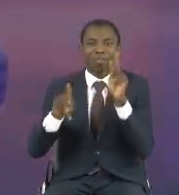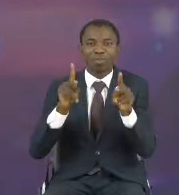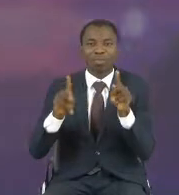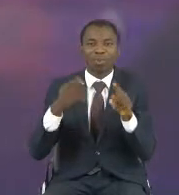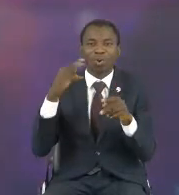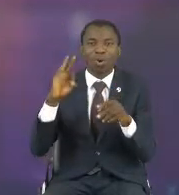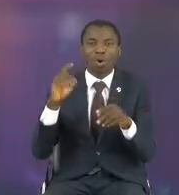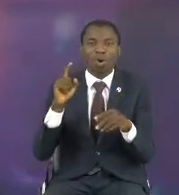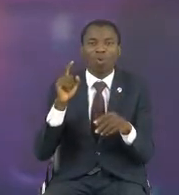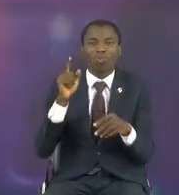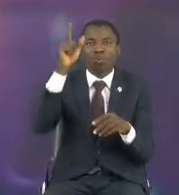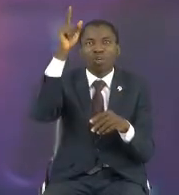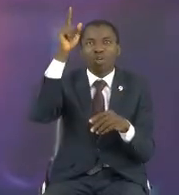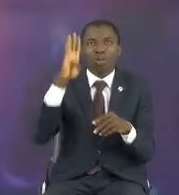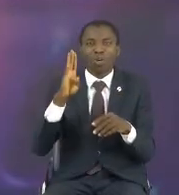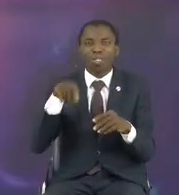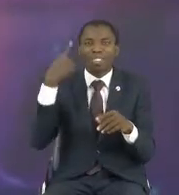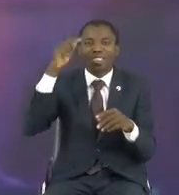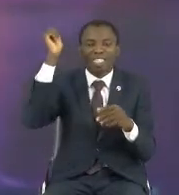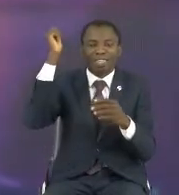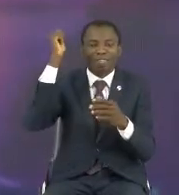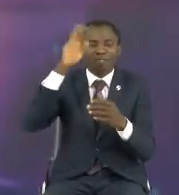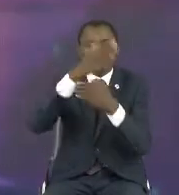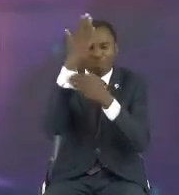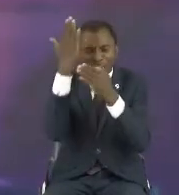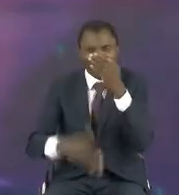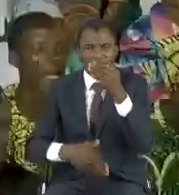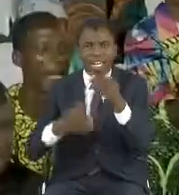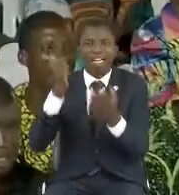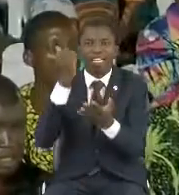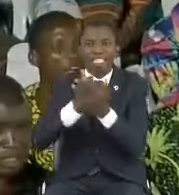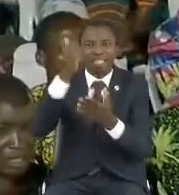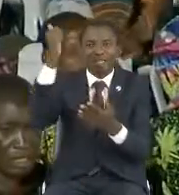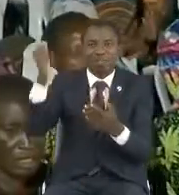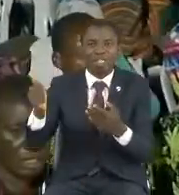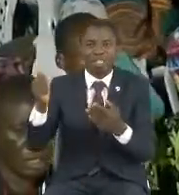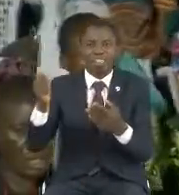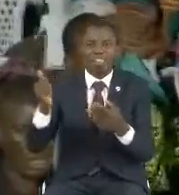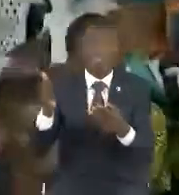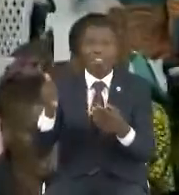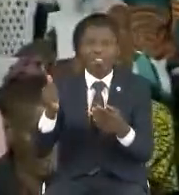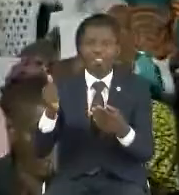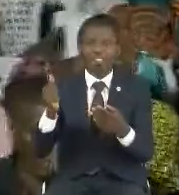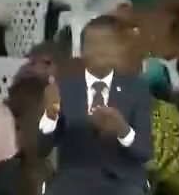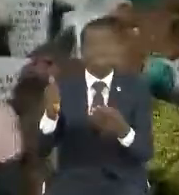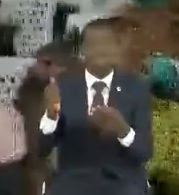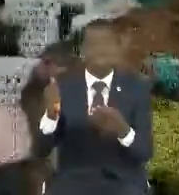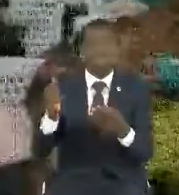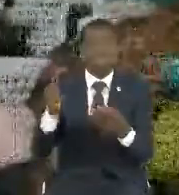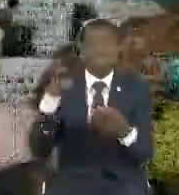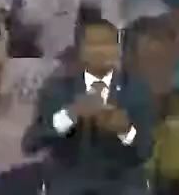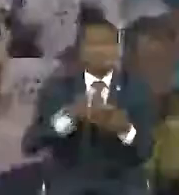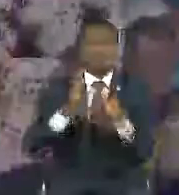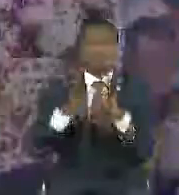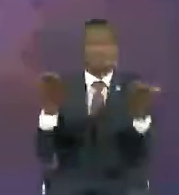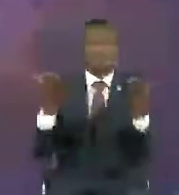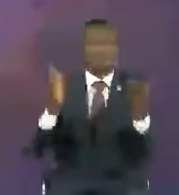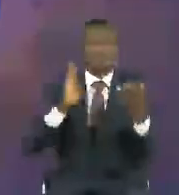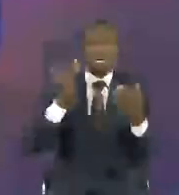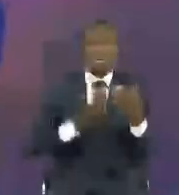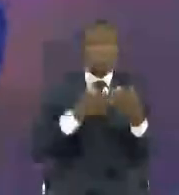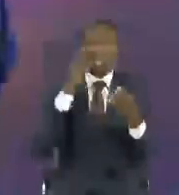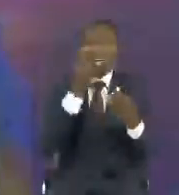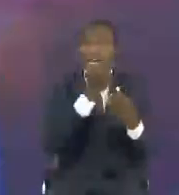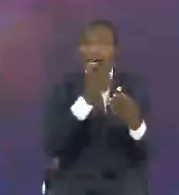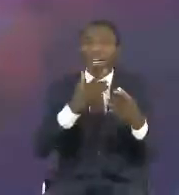said, final, amen. We opened our eyes,